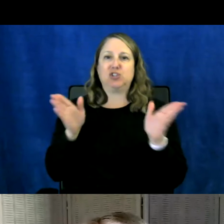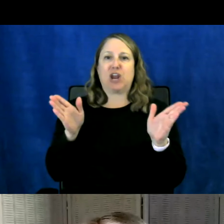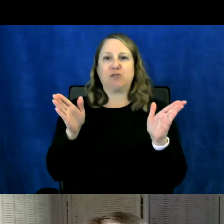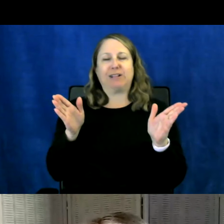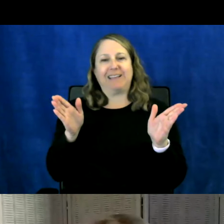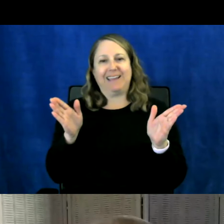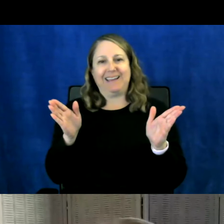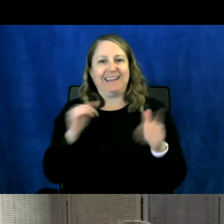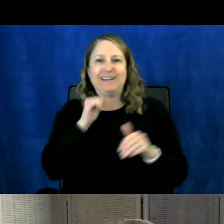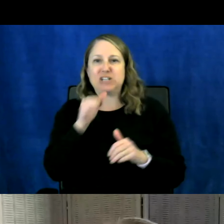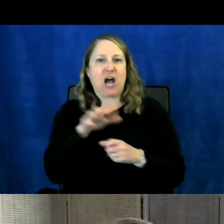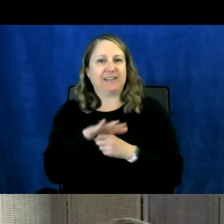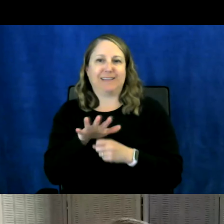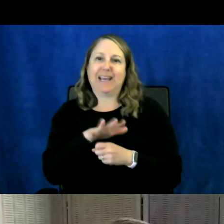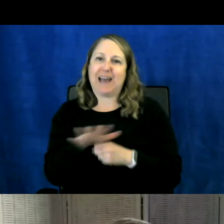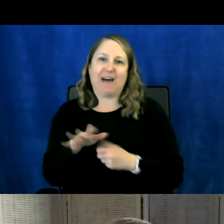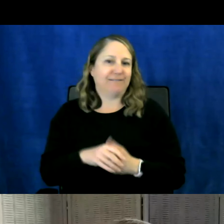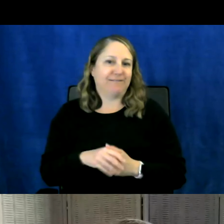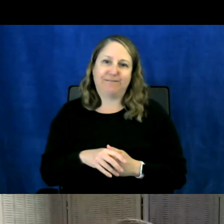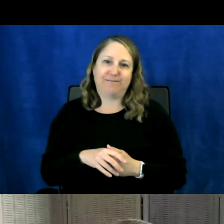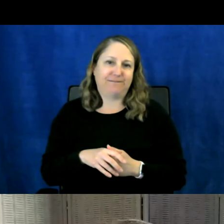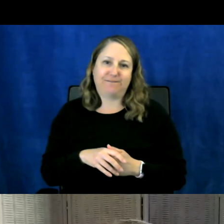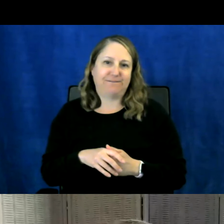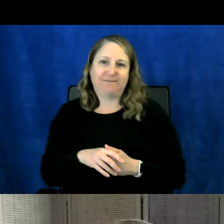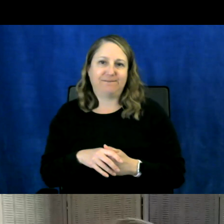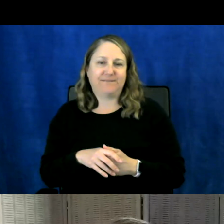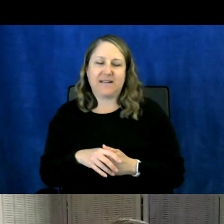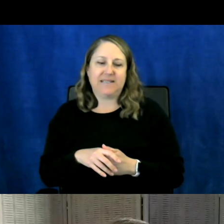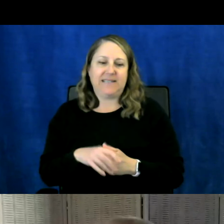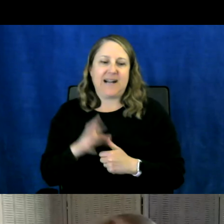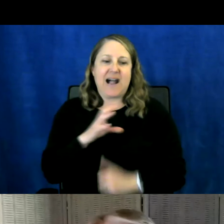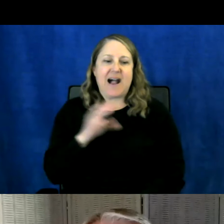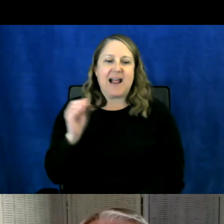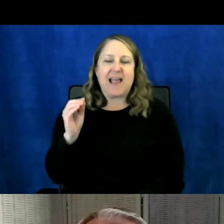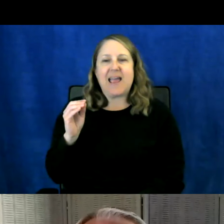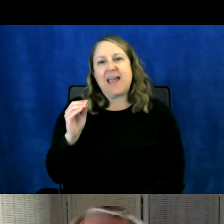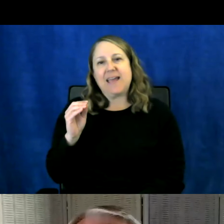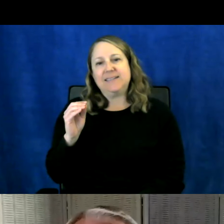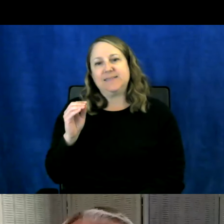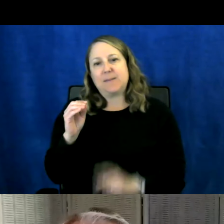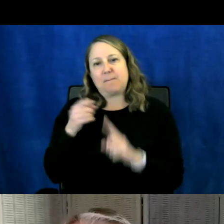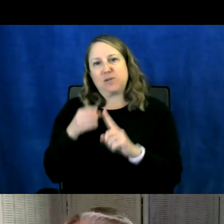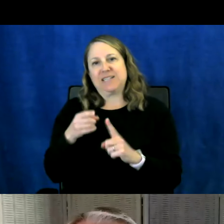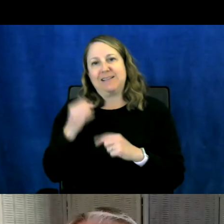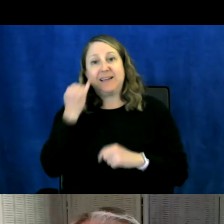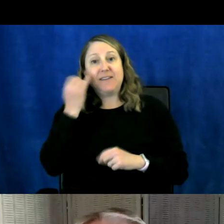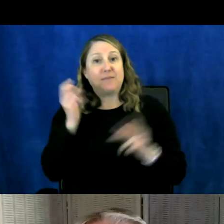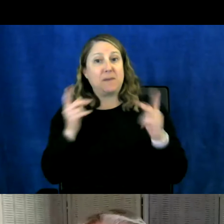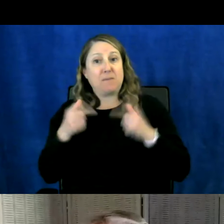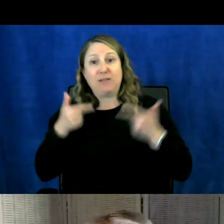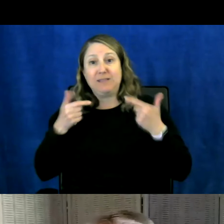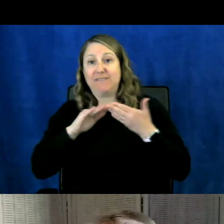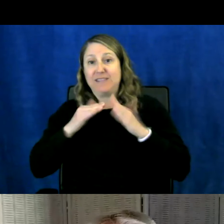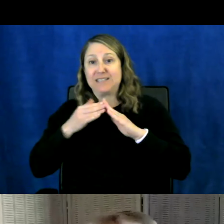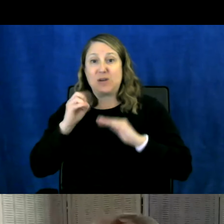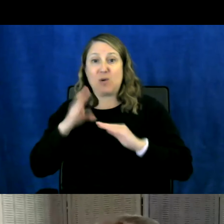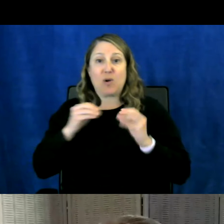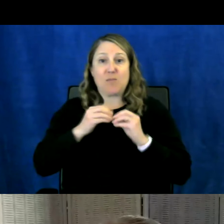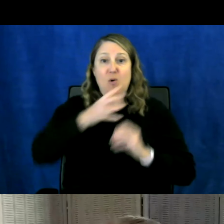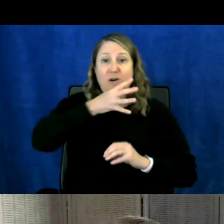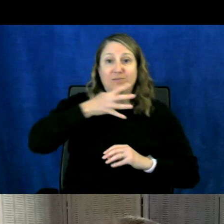as not sufficient overall, and especially whether people live in cities or in rural